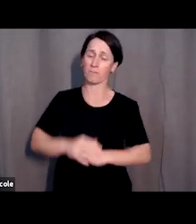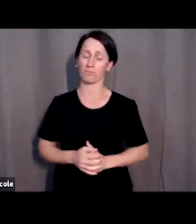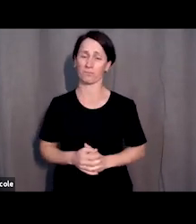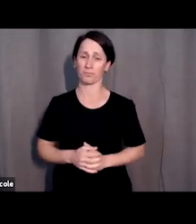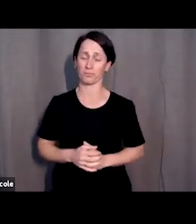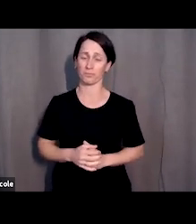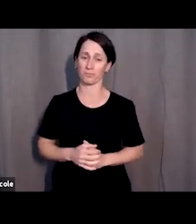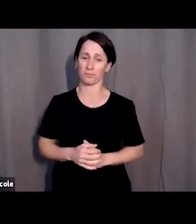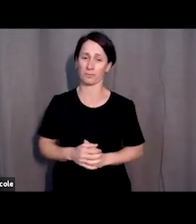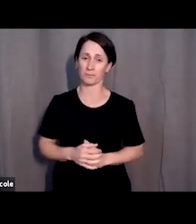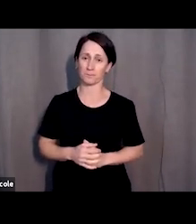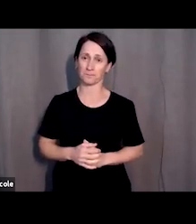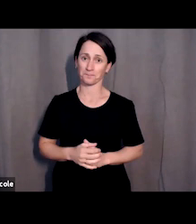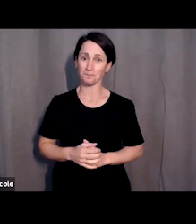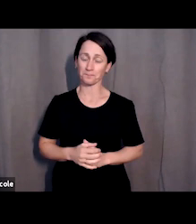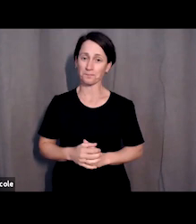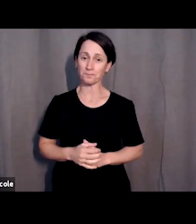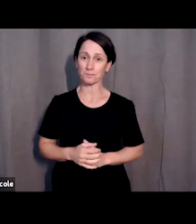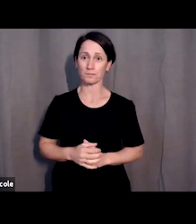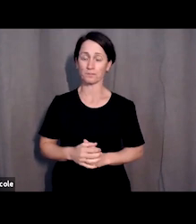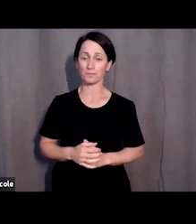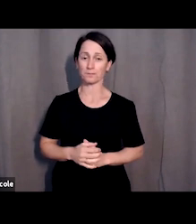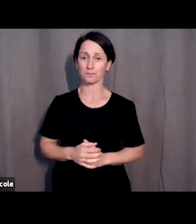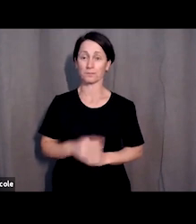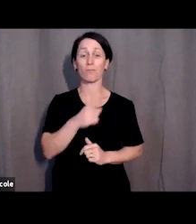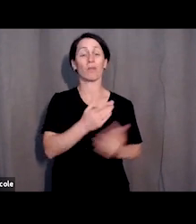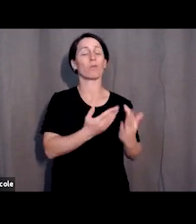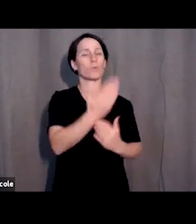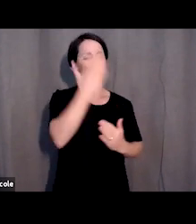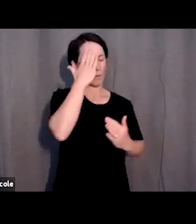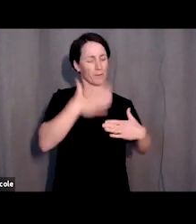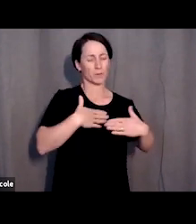much more regulated example through the mental health service.